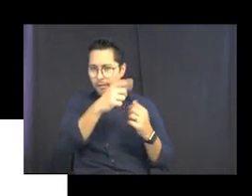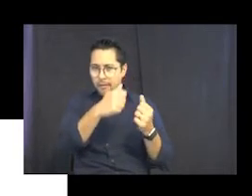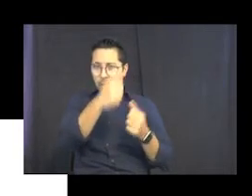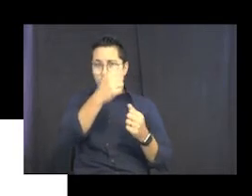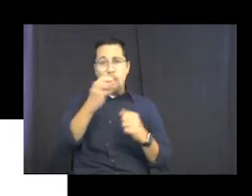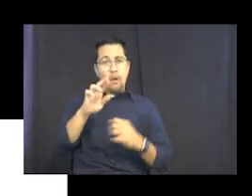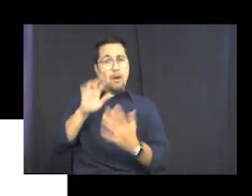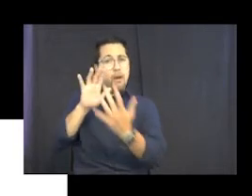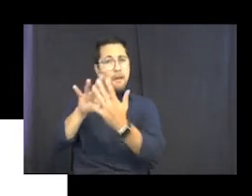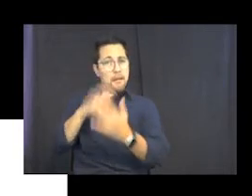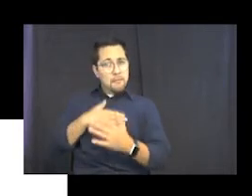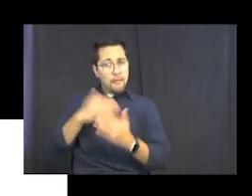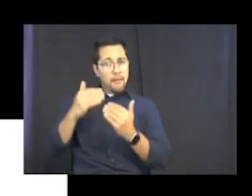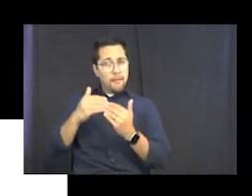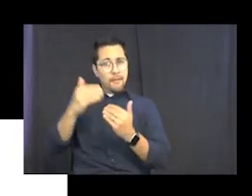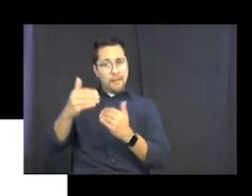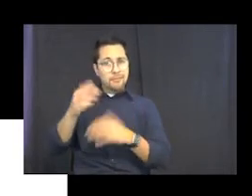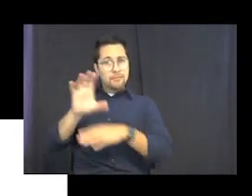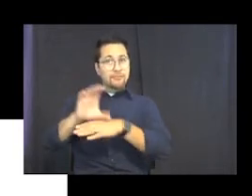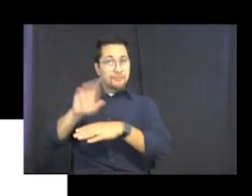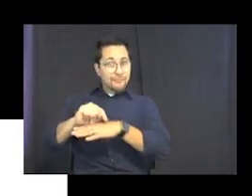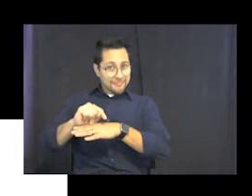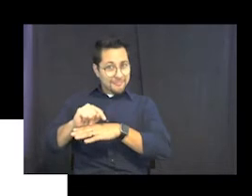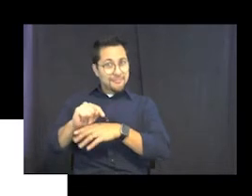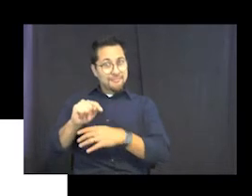can contact my new consultant.